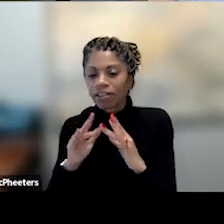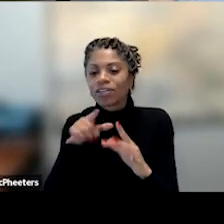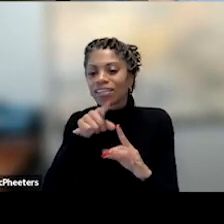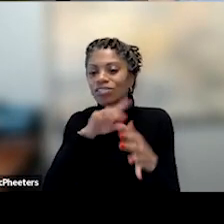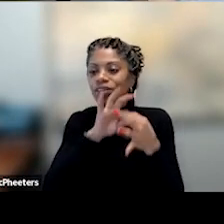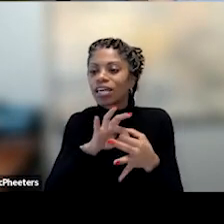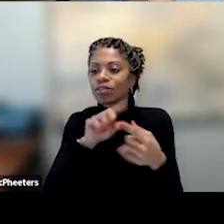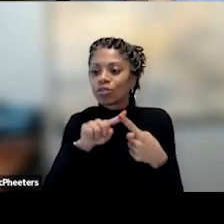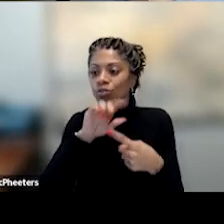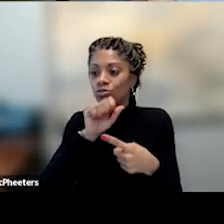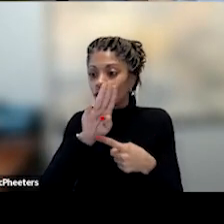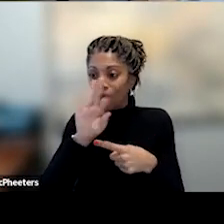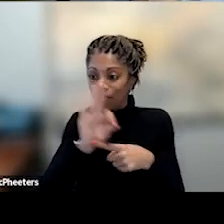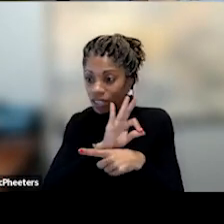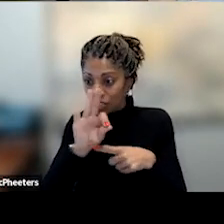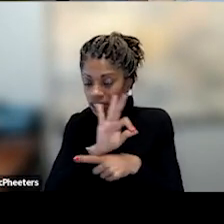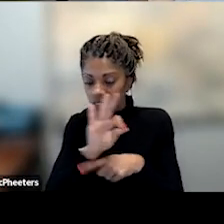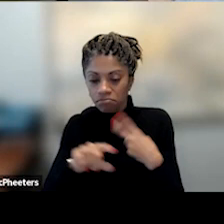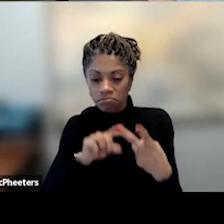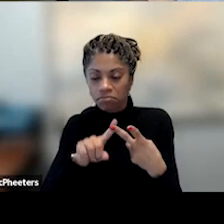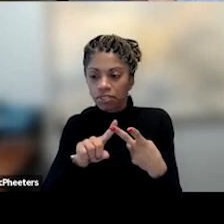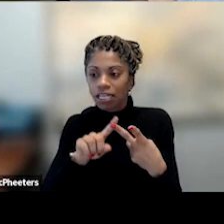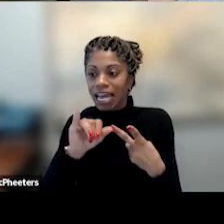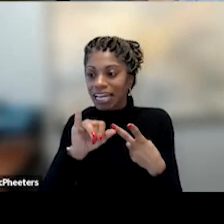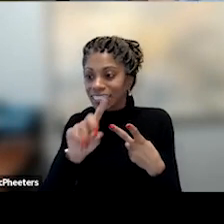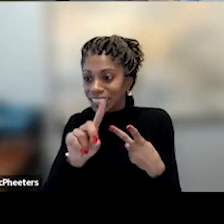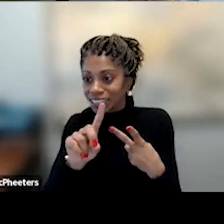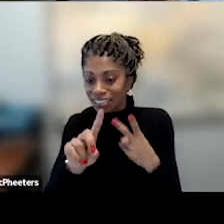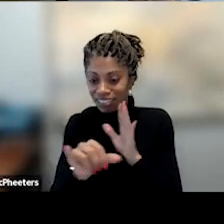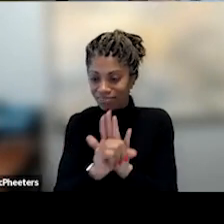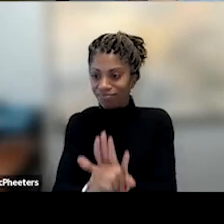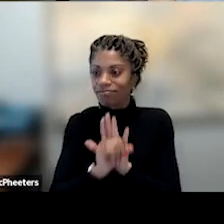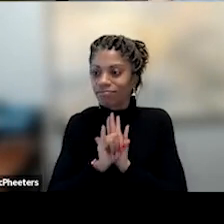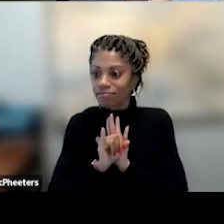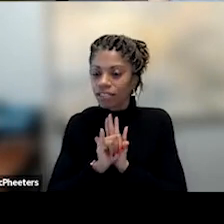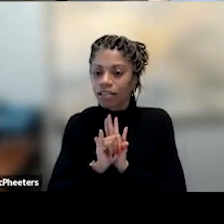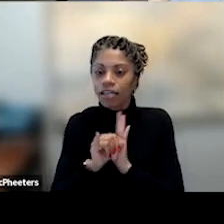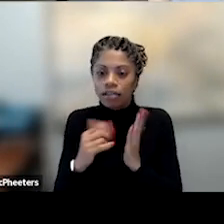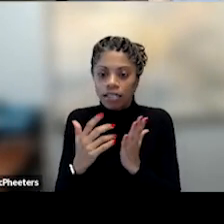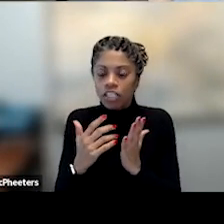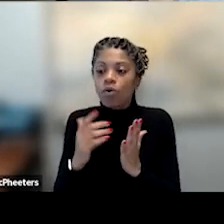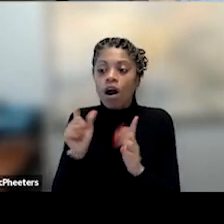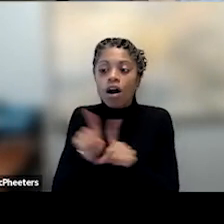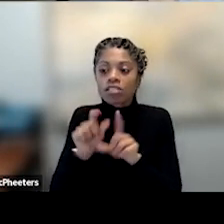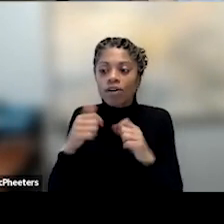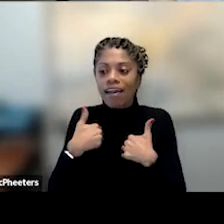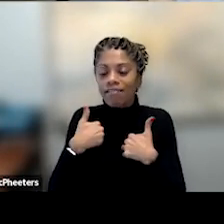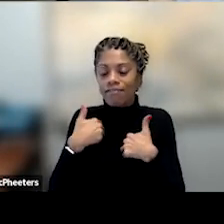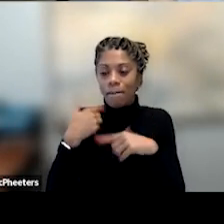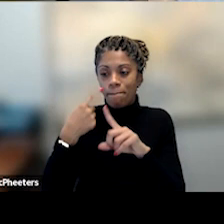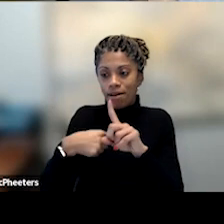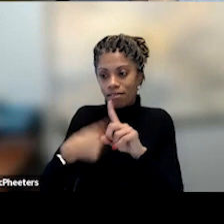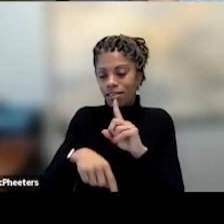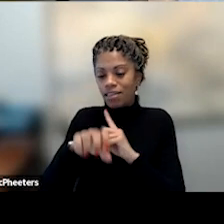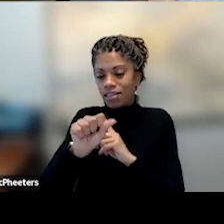function, identity, issue area, and you have your own dedicated Slack channel and monthly meetings over Zoom to have a